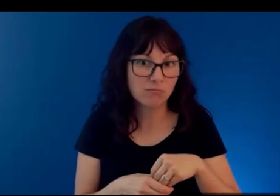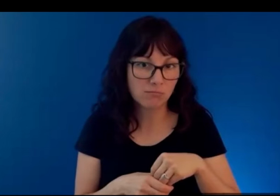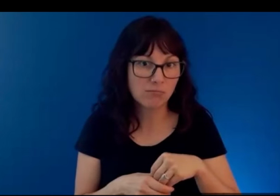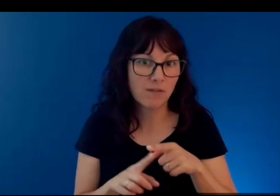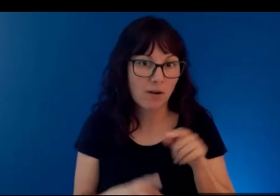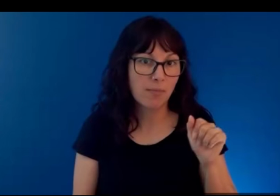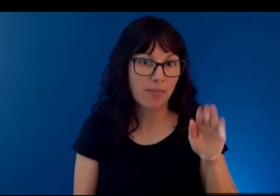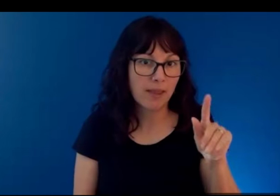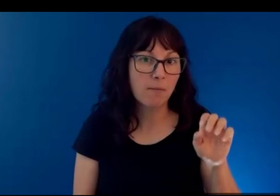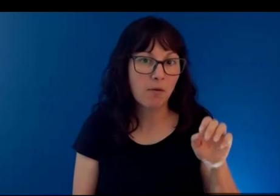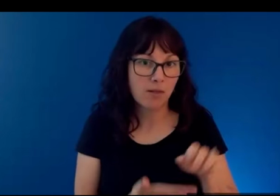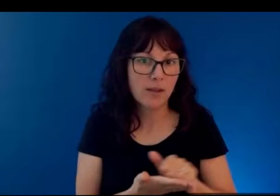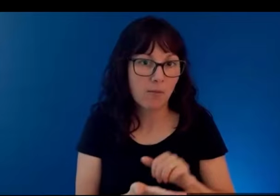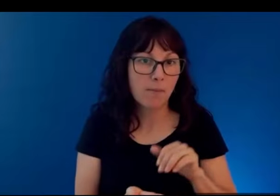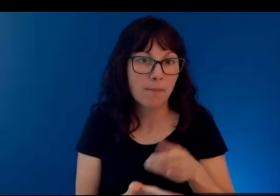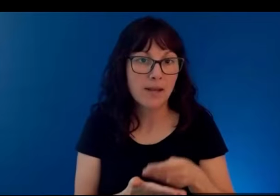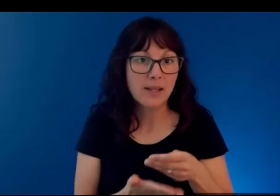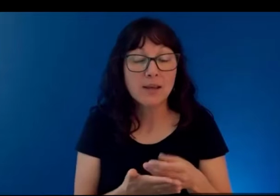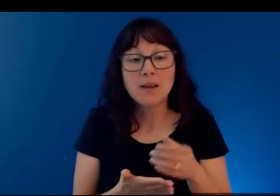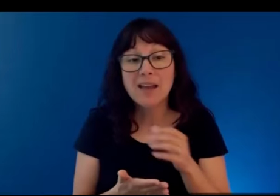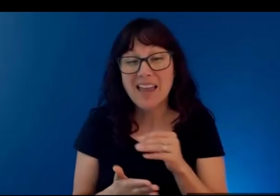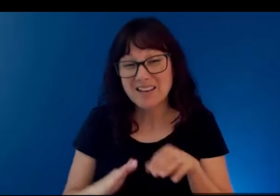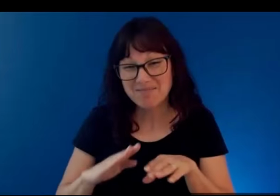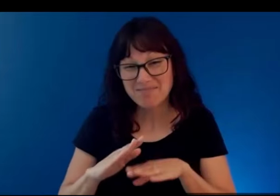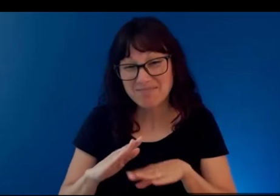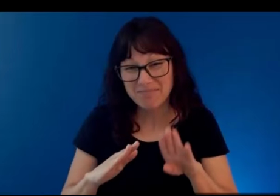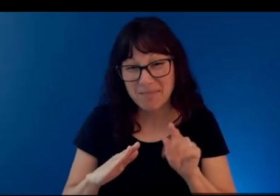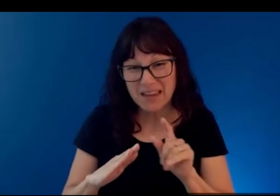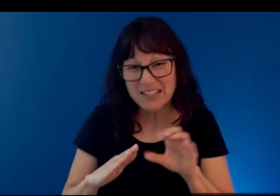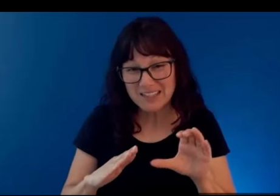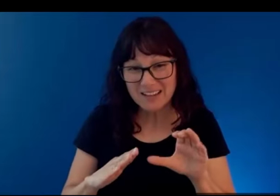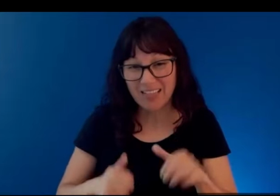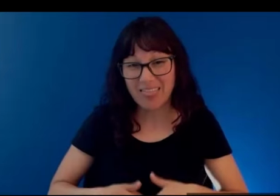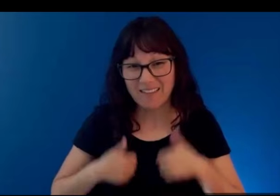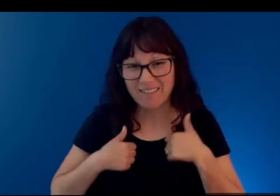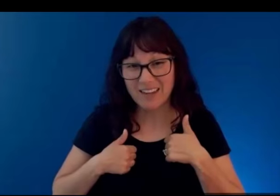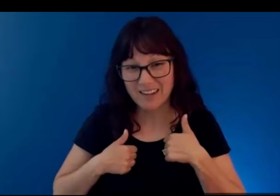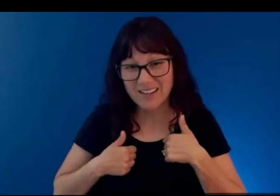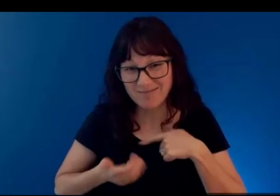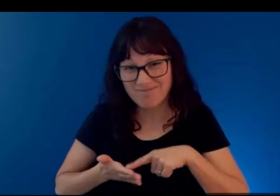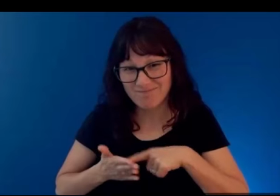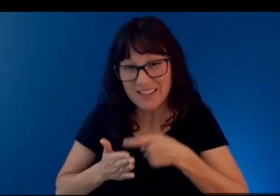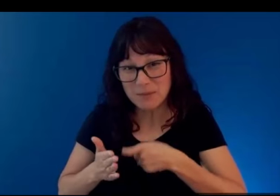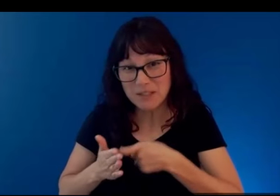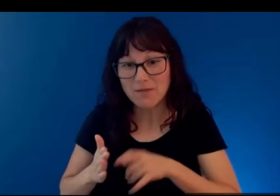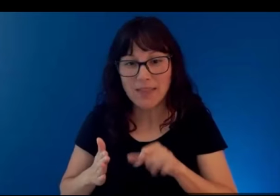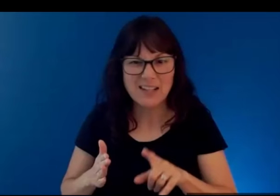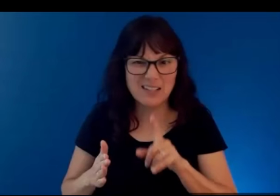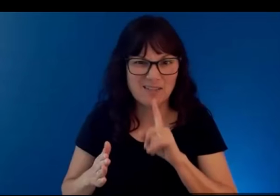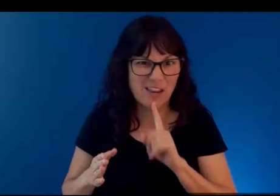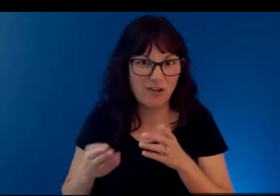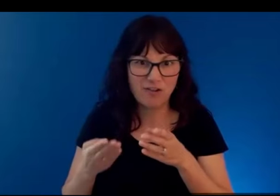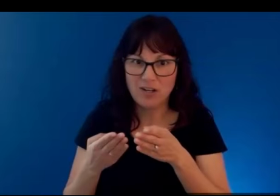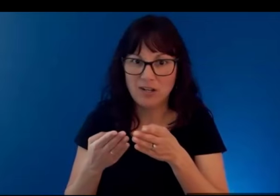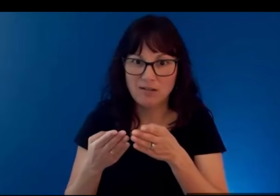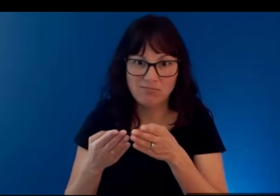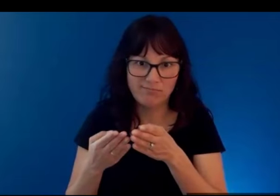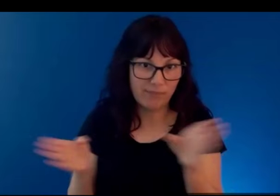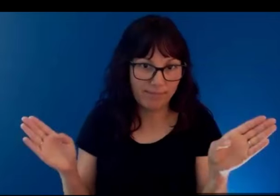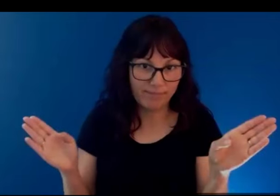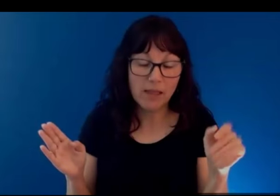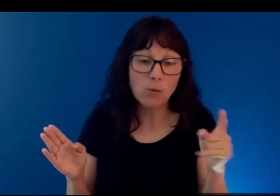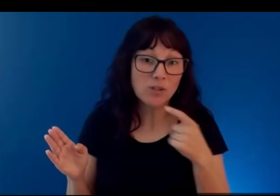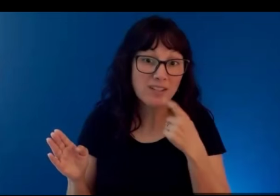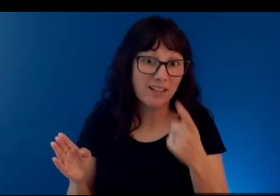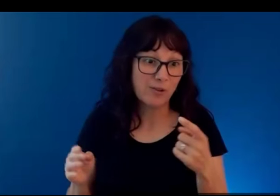the ABLE account, and basic living expenses. So this is very, very broad. And I'll tell you, in the